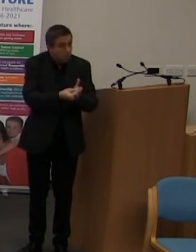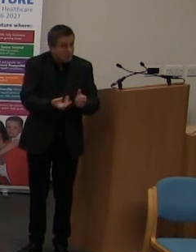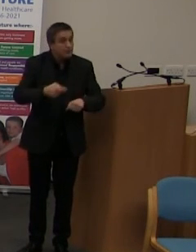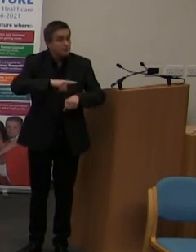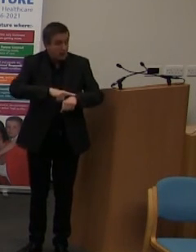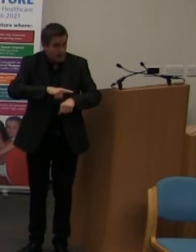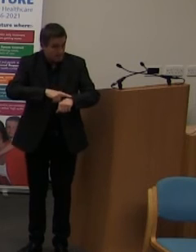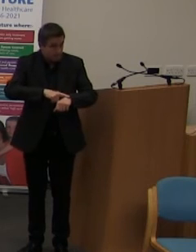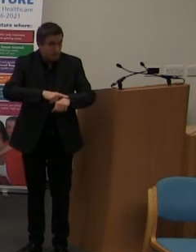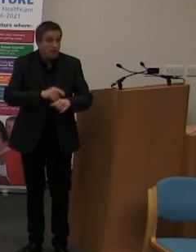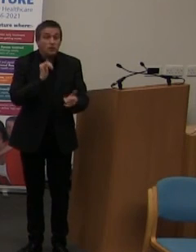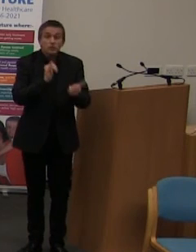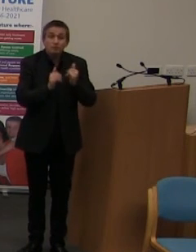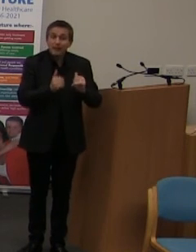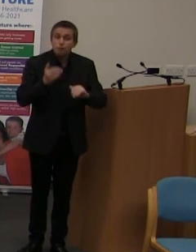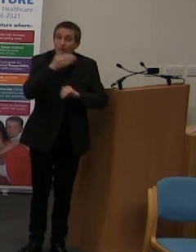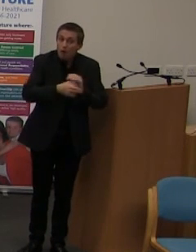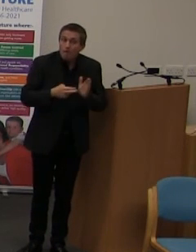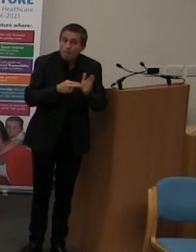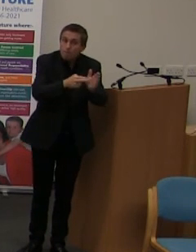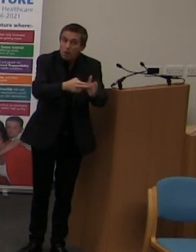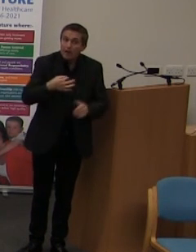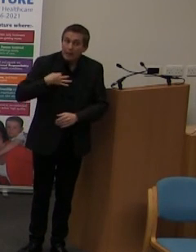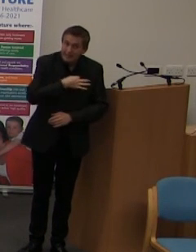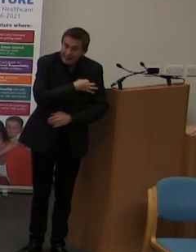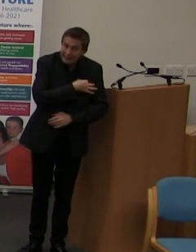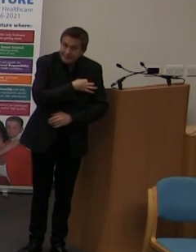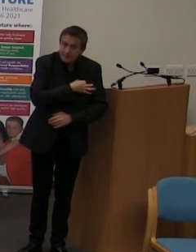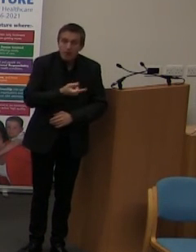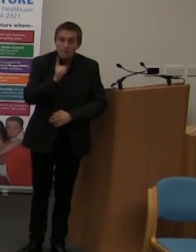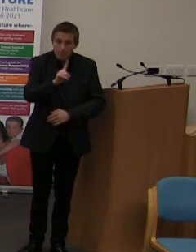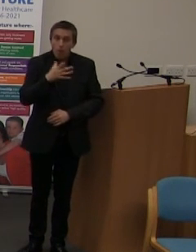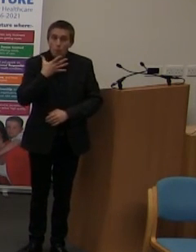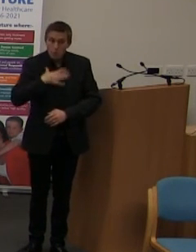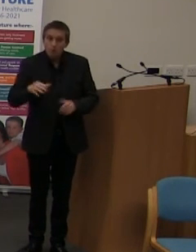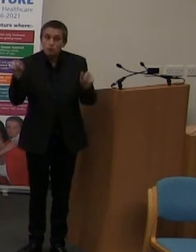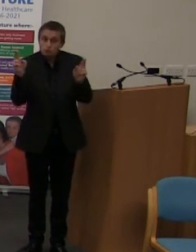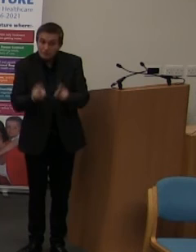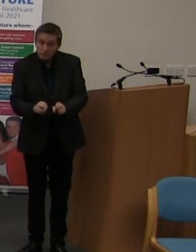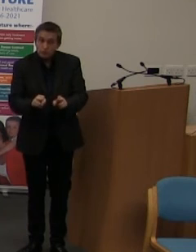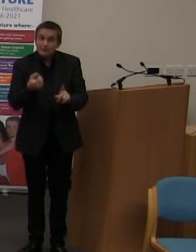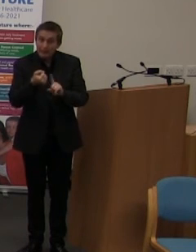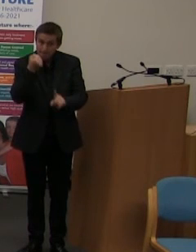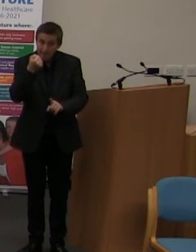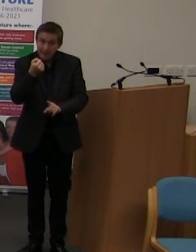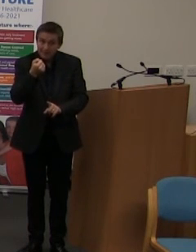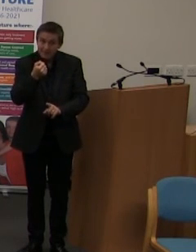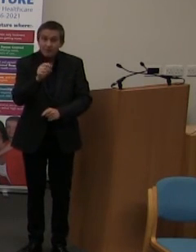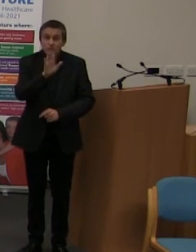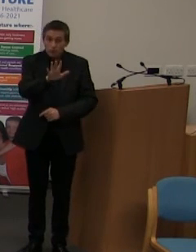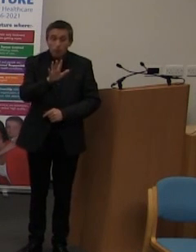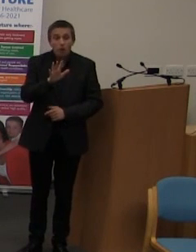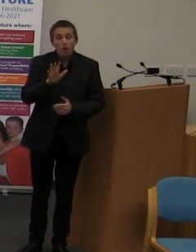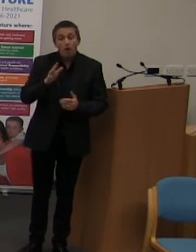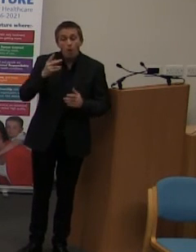overbook clinics, then actually that becomes a more difficult debate. So we are trying to minimise that impact. And as I said already, we're looking at